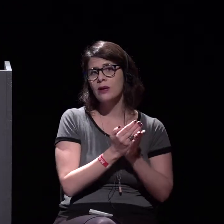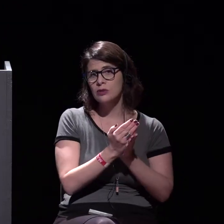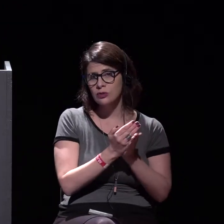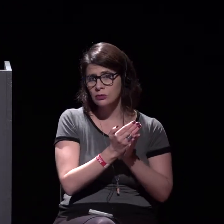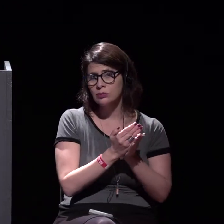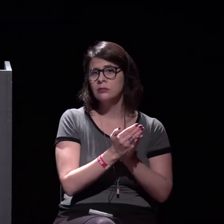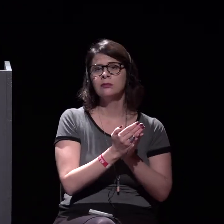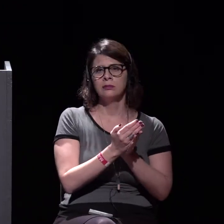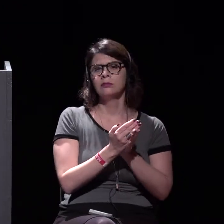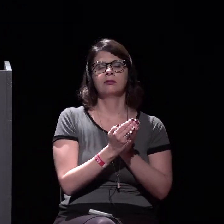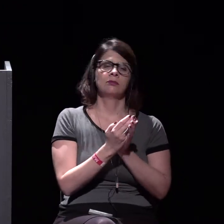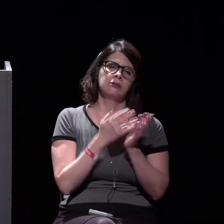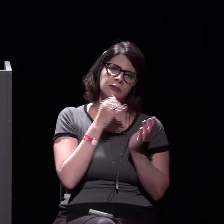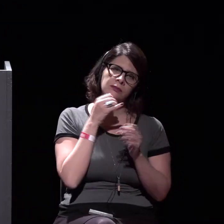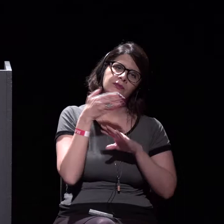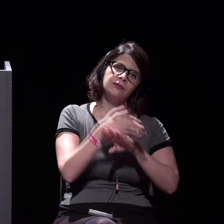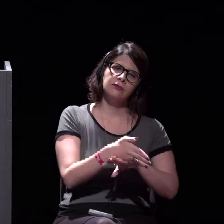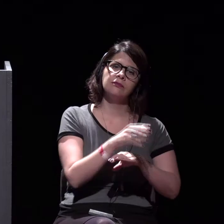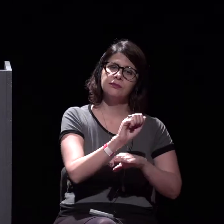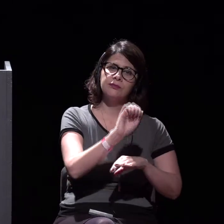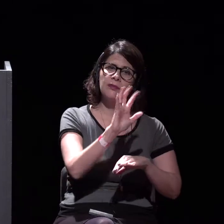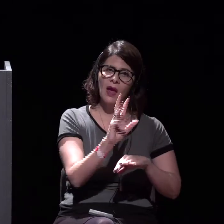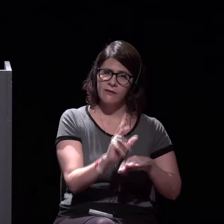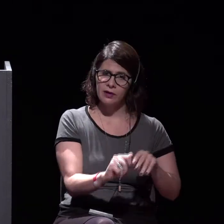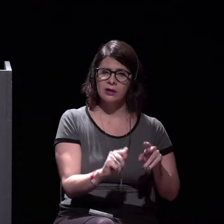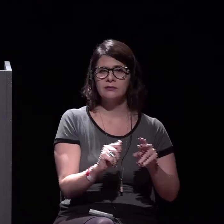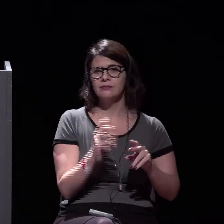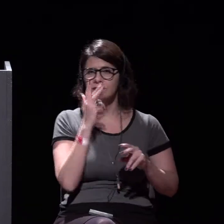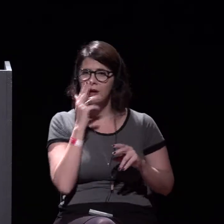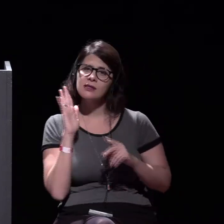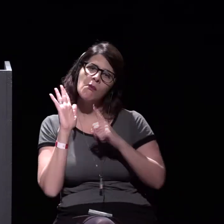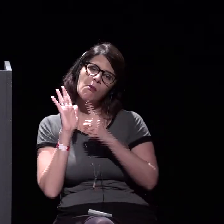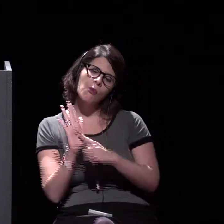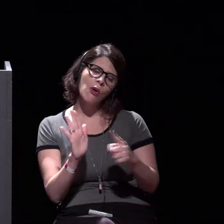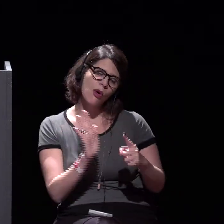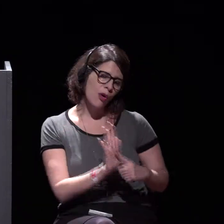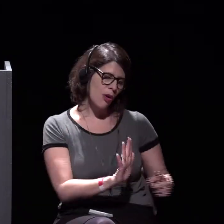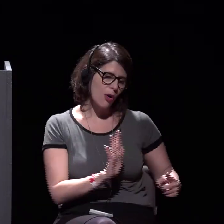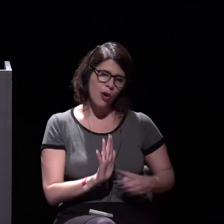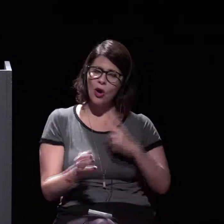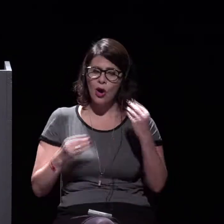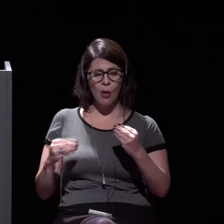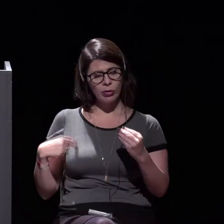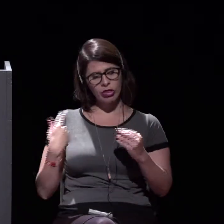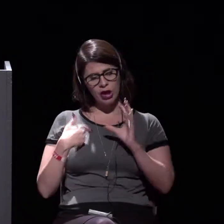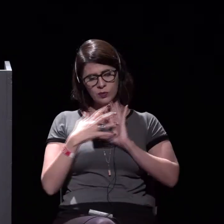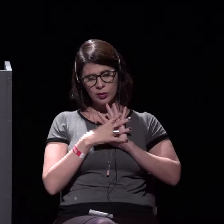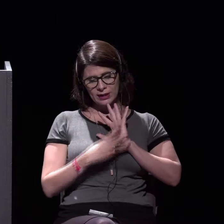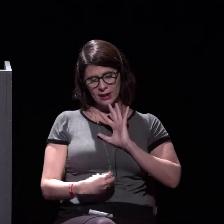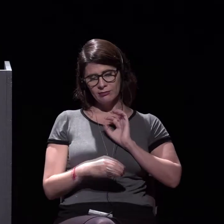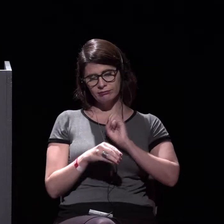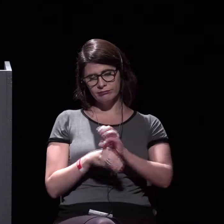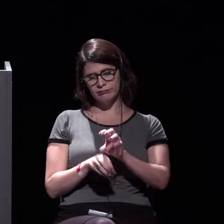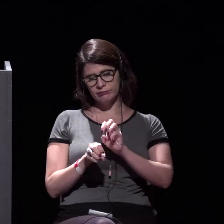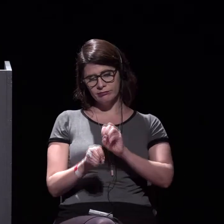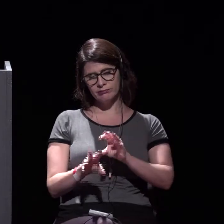cetera, and tell them how to set up a museum that was up to the standards of European